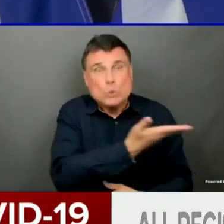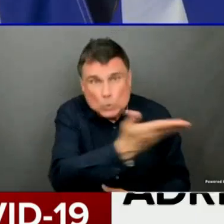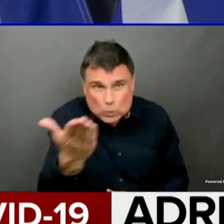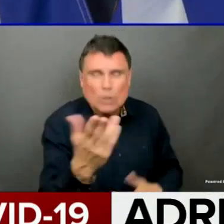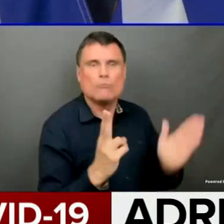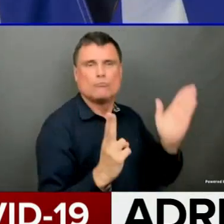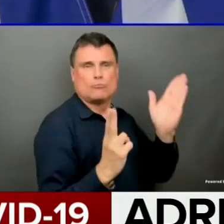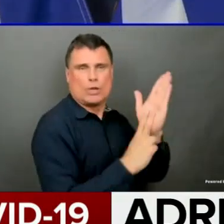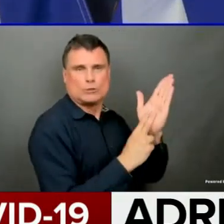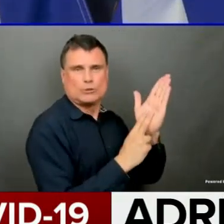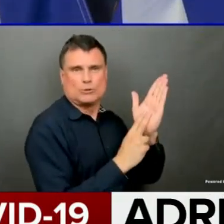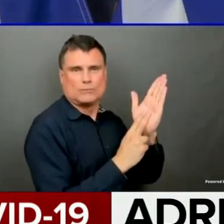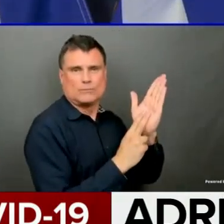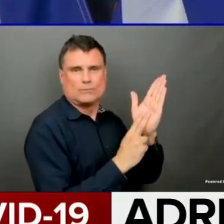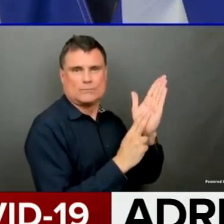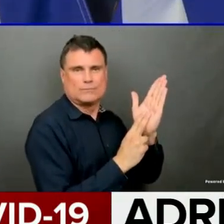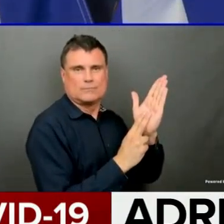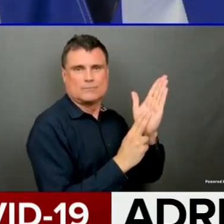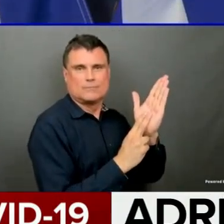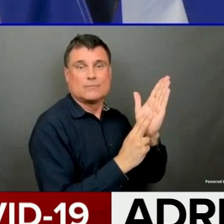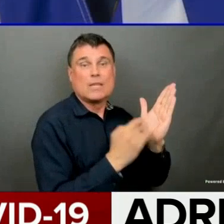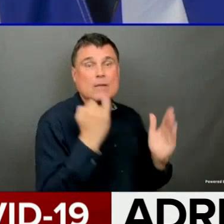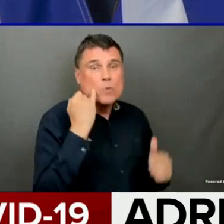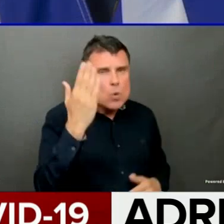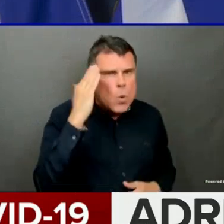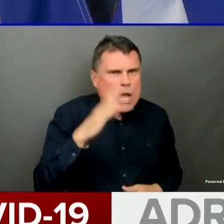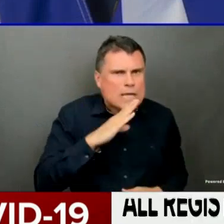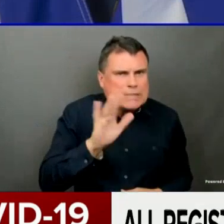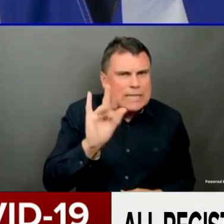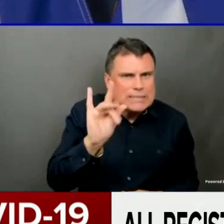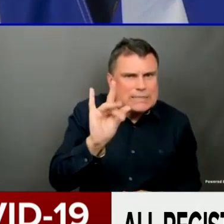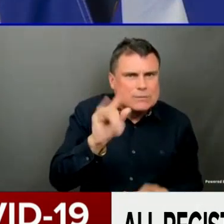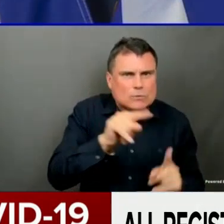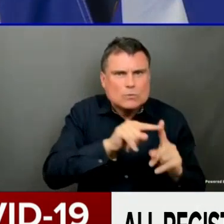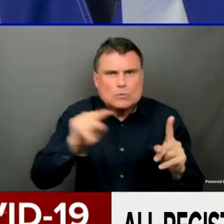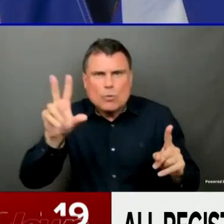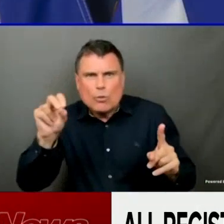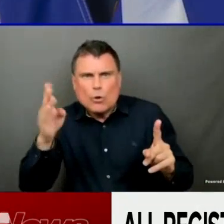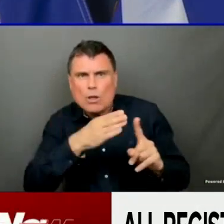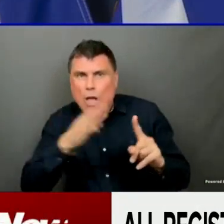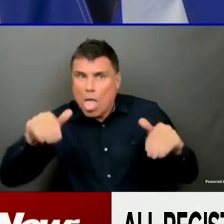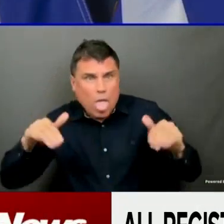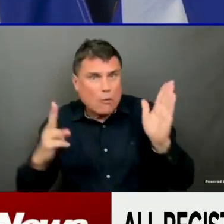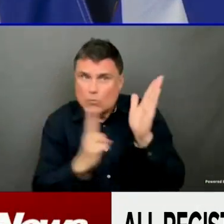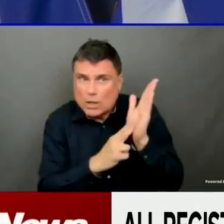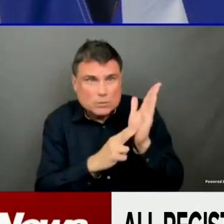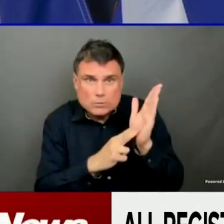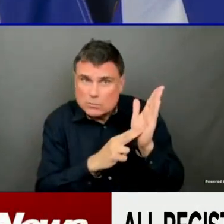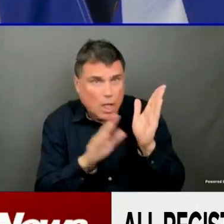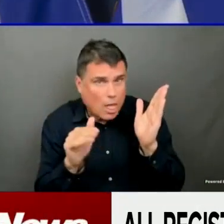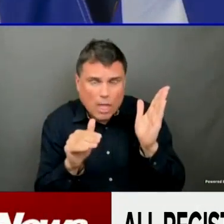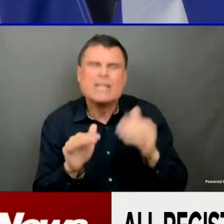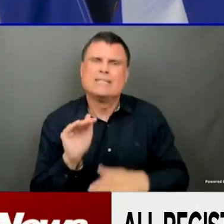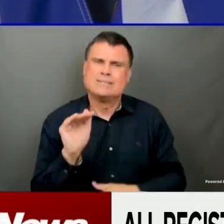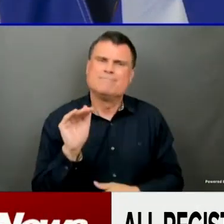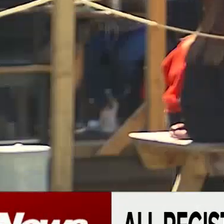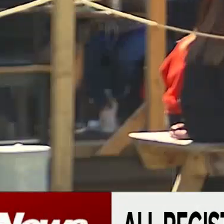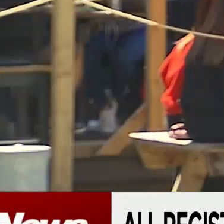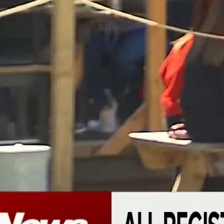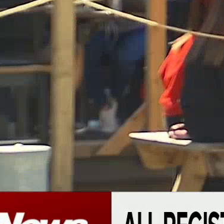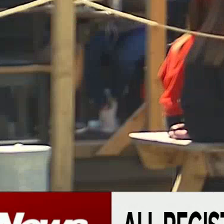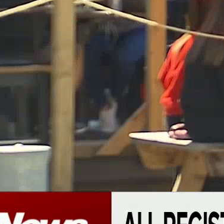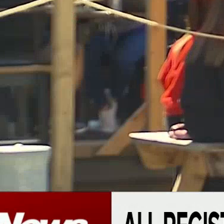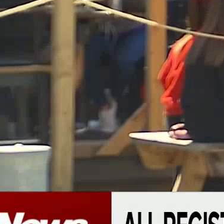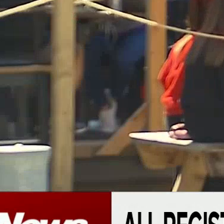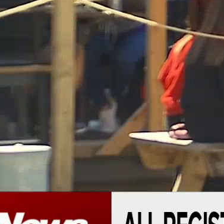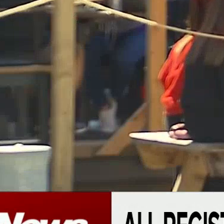18 and 30 who haven't registered yet or thought the age-based immunizations was a sufficient way away from them,